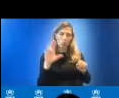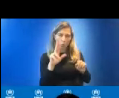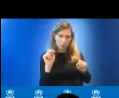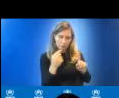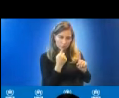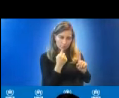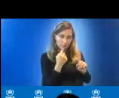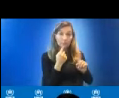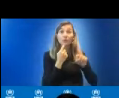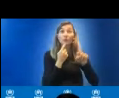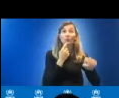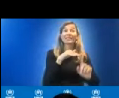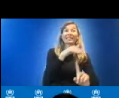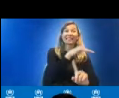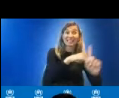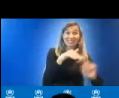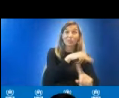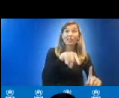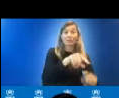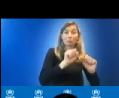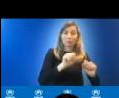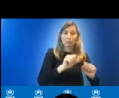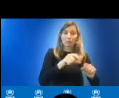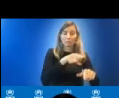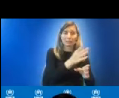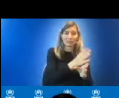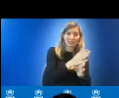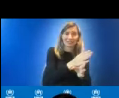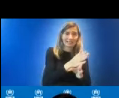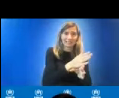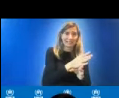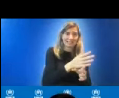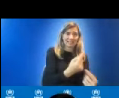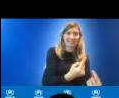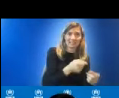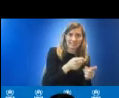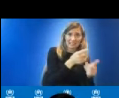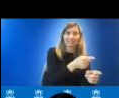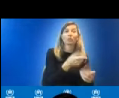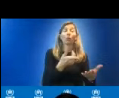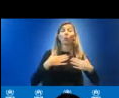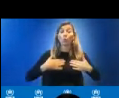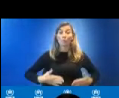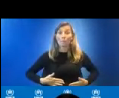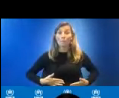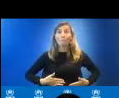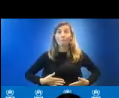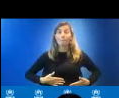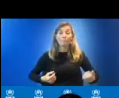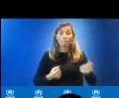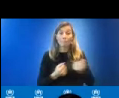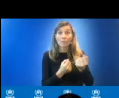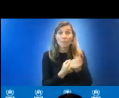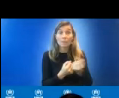situations of risk and humanitarian emergencies, our colleagues in the field have been raising a number of issues across the board with the